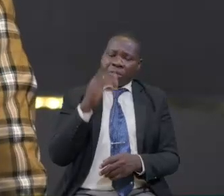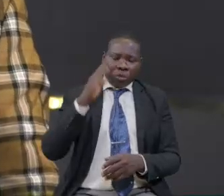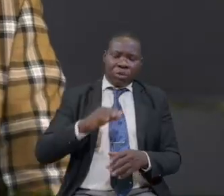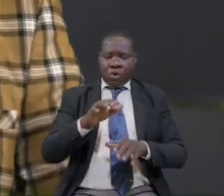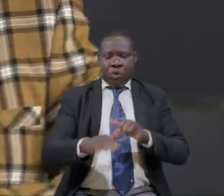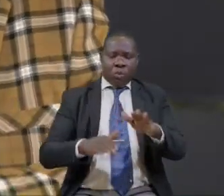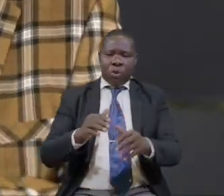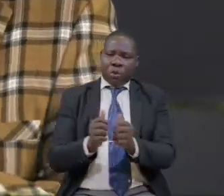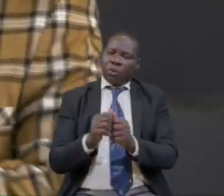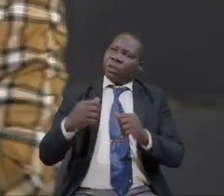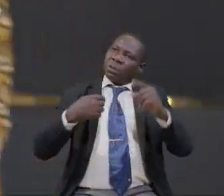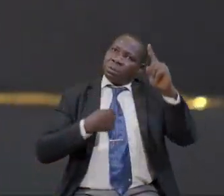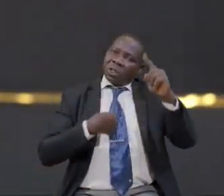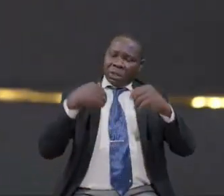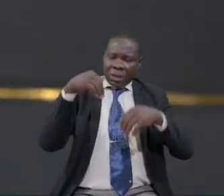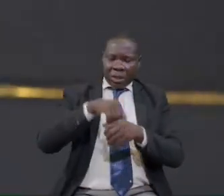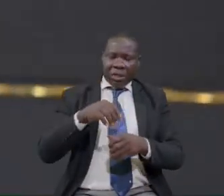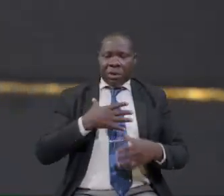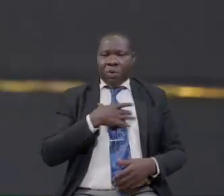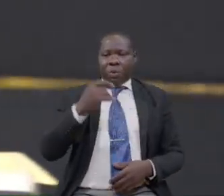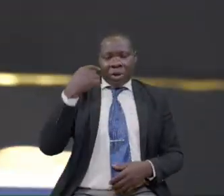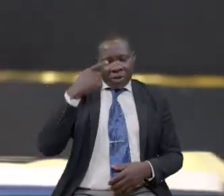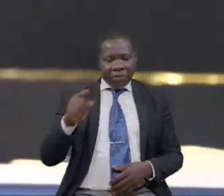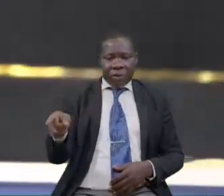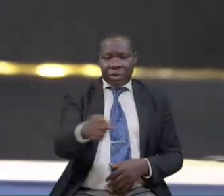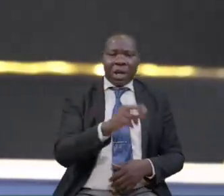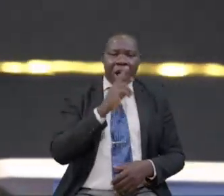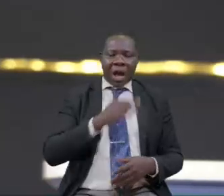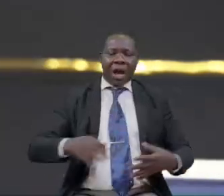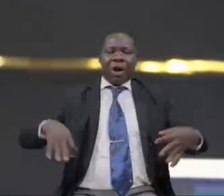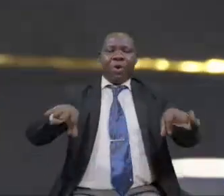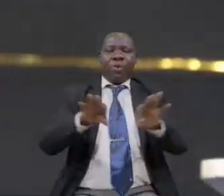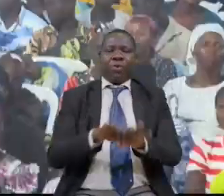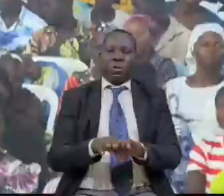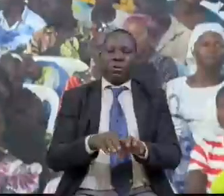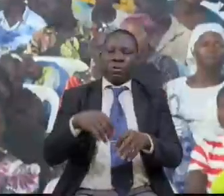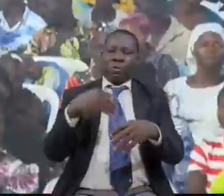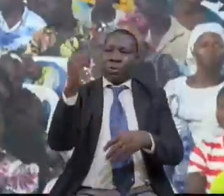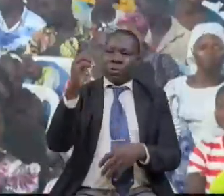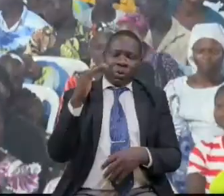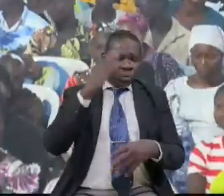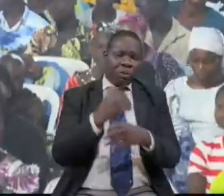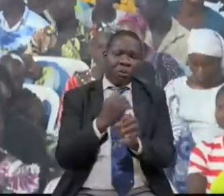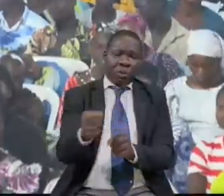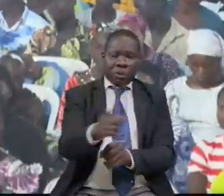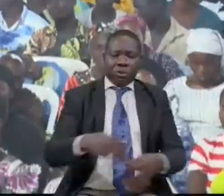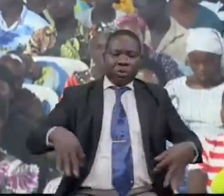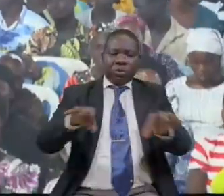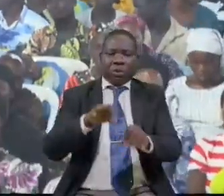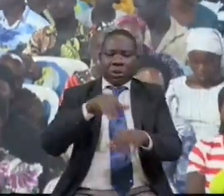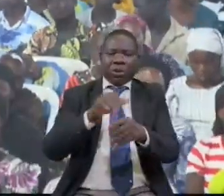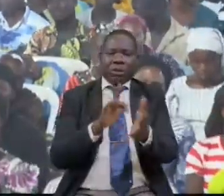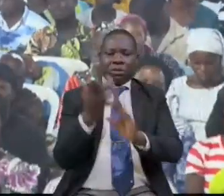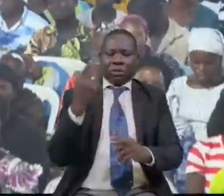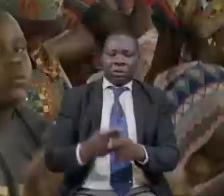for they are worthy. God will make you worthy. I say God will make you